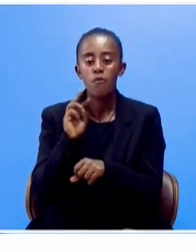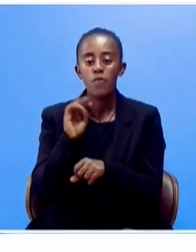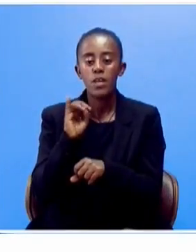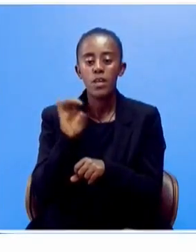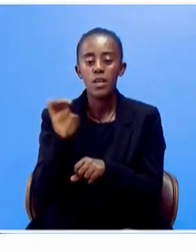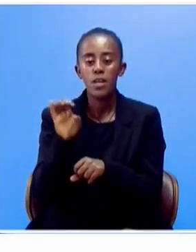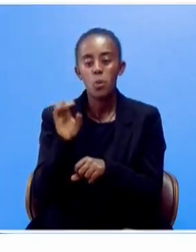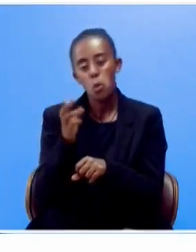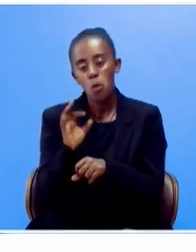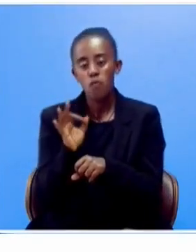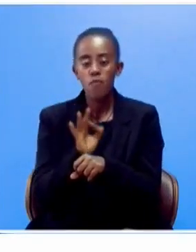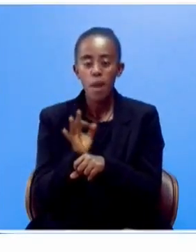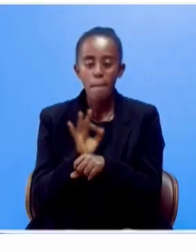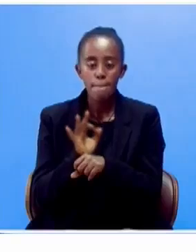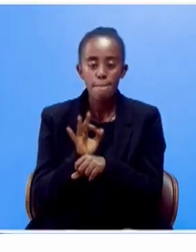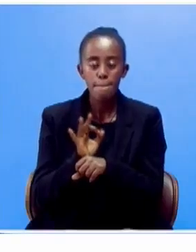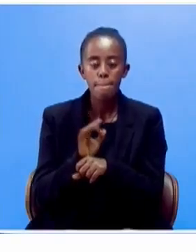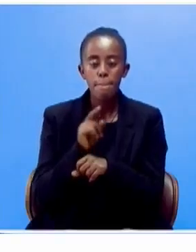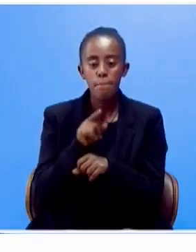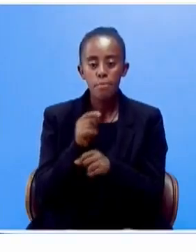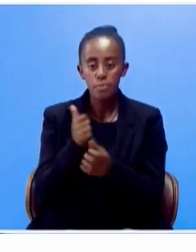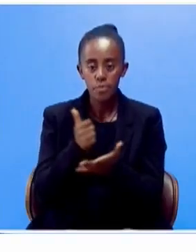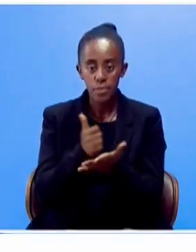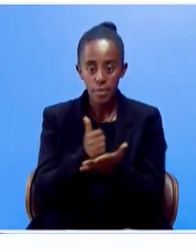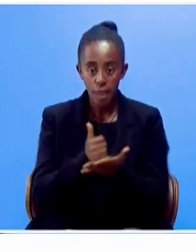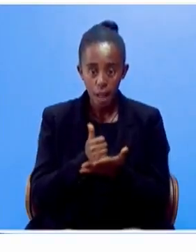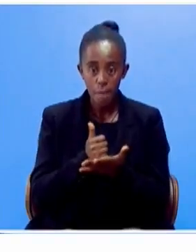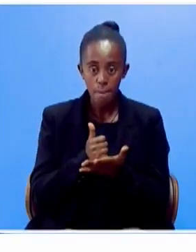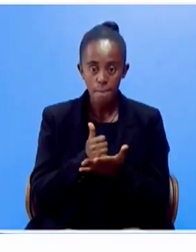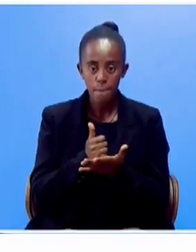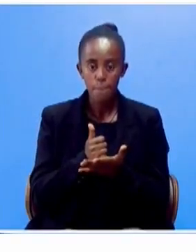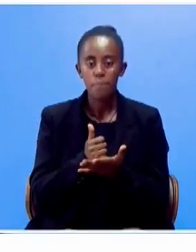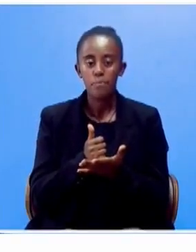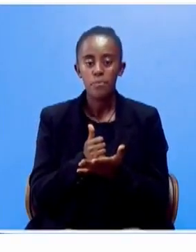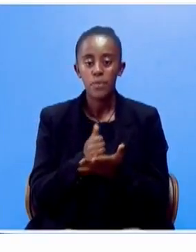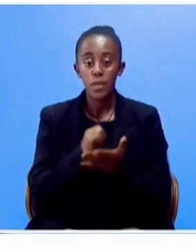or film, movies help us,